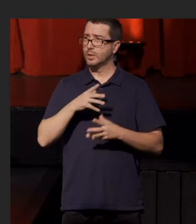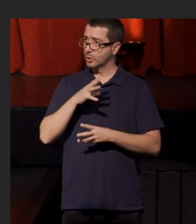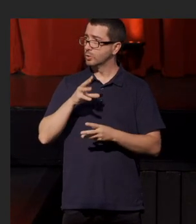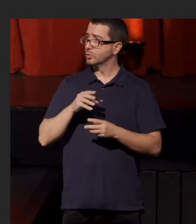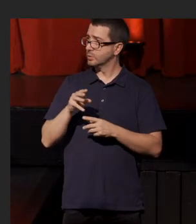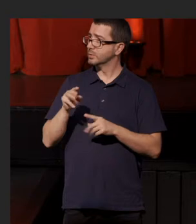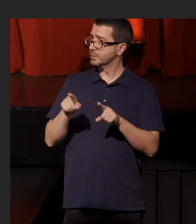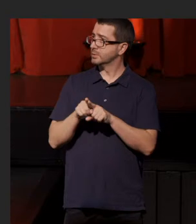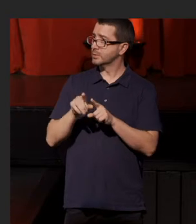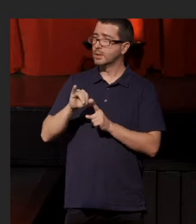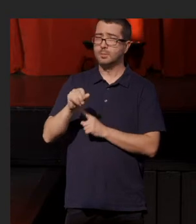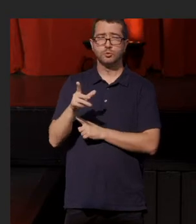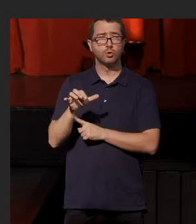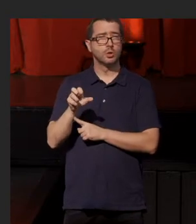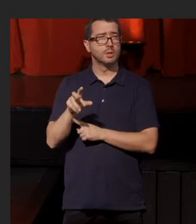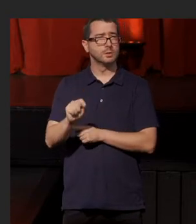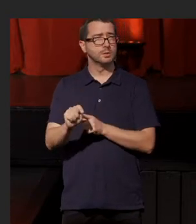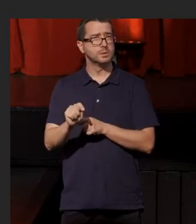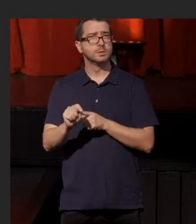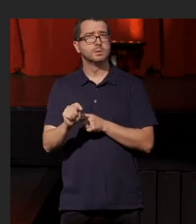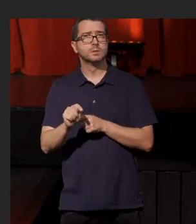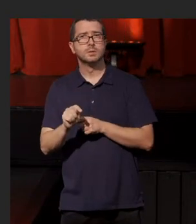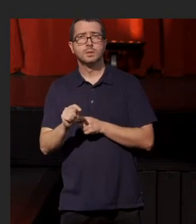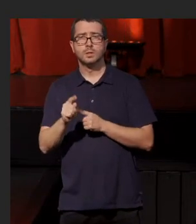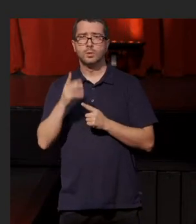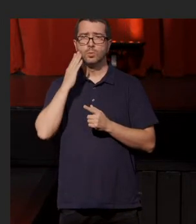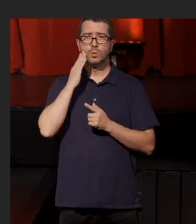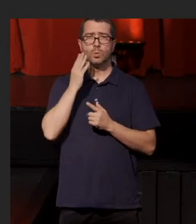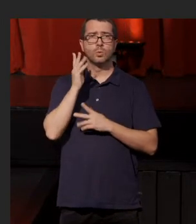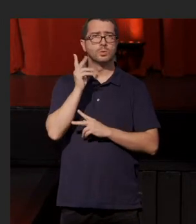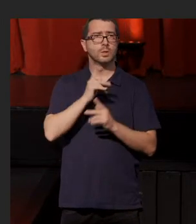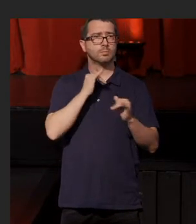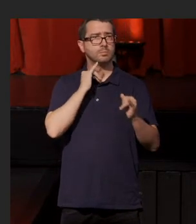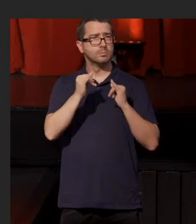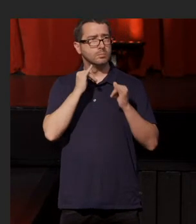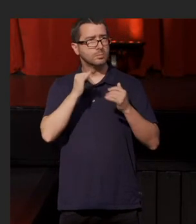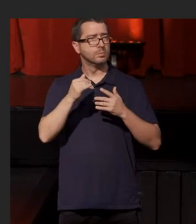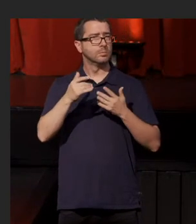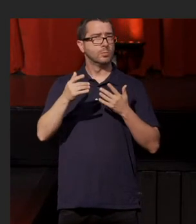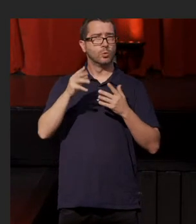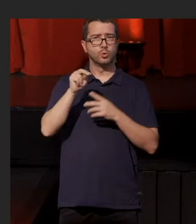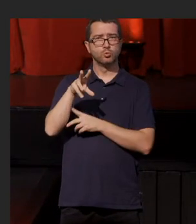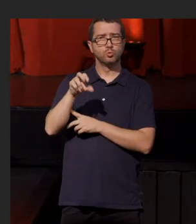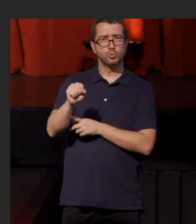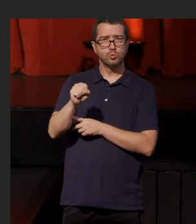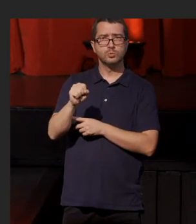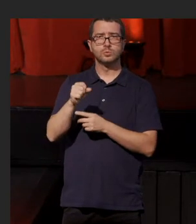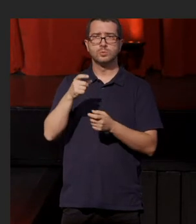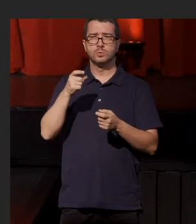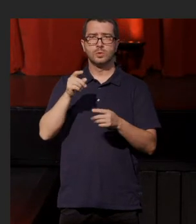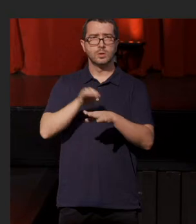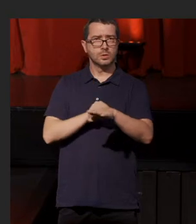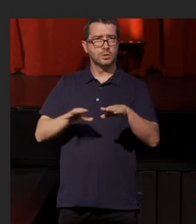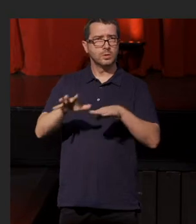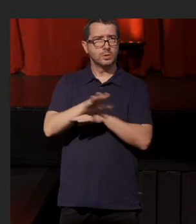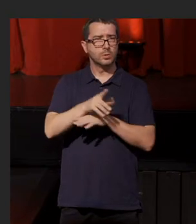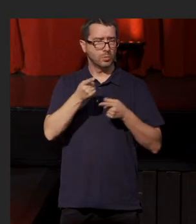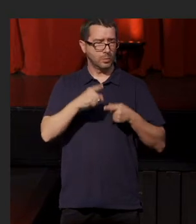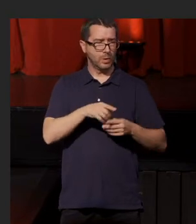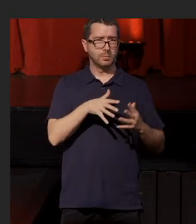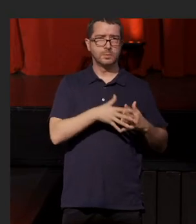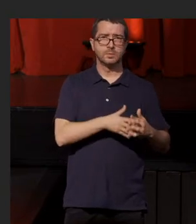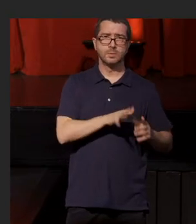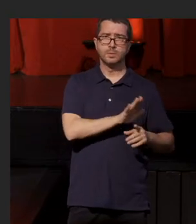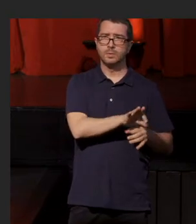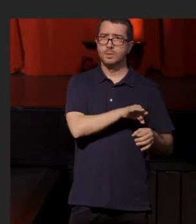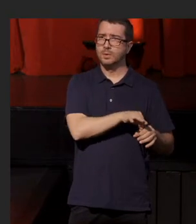know that some coverage got usurped by these manipulations that were happening in the United States election. So what do we as journalists and people